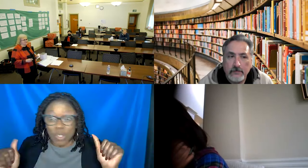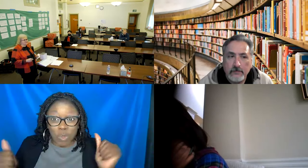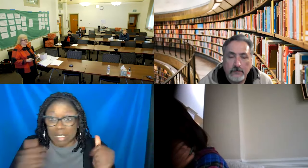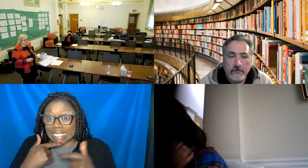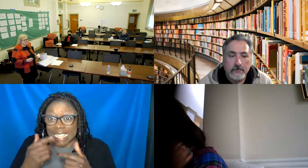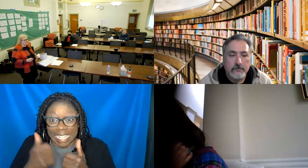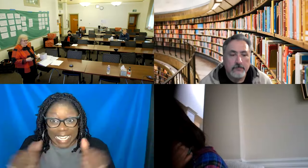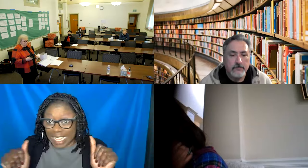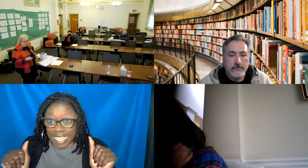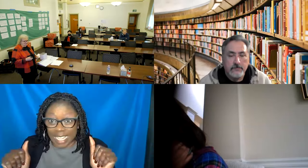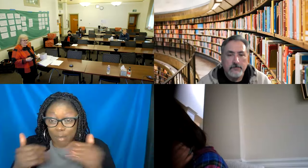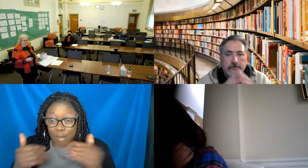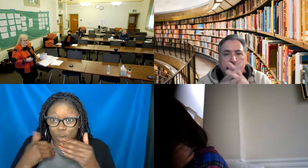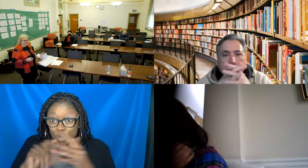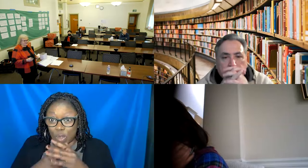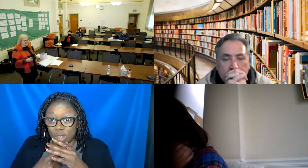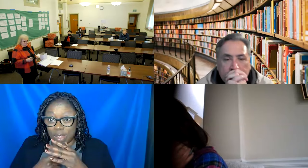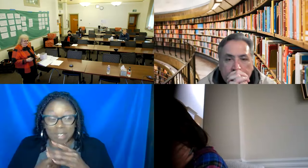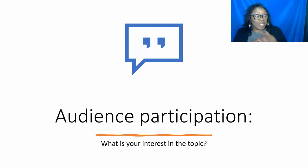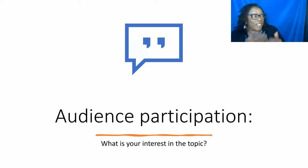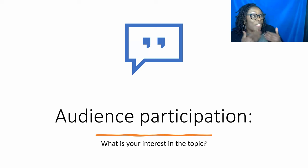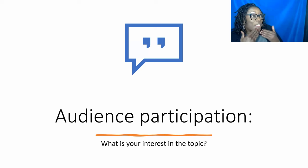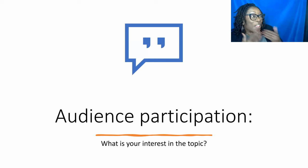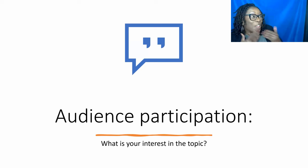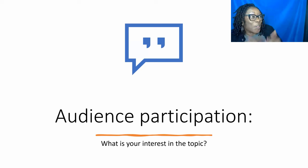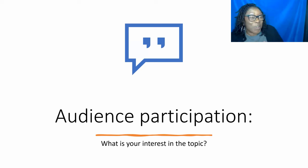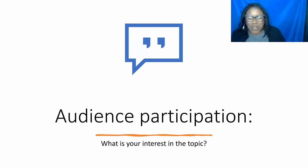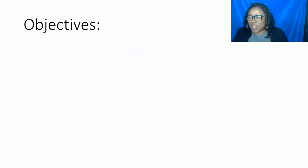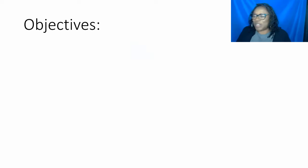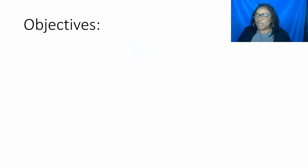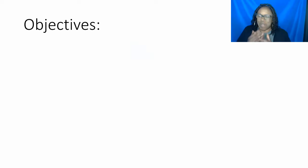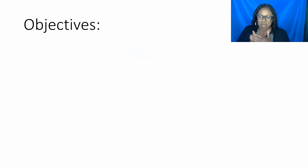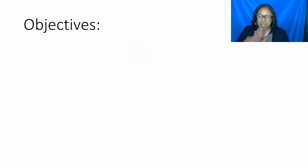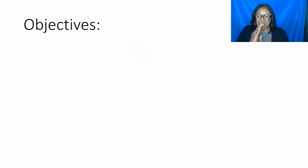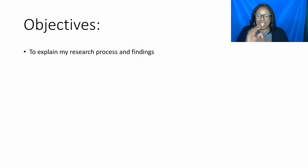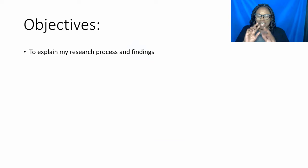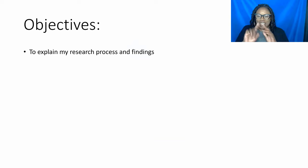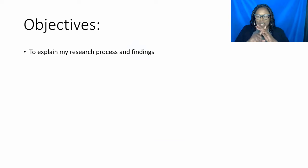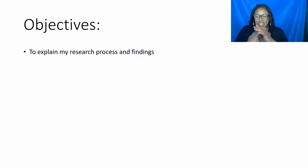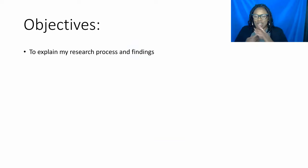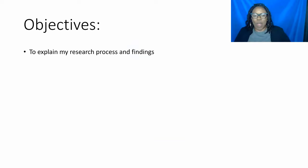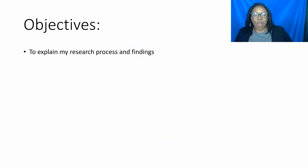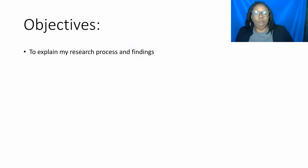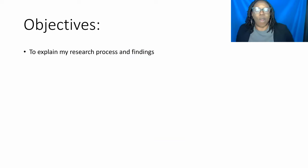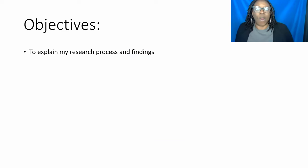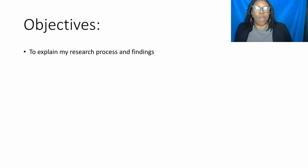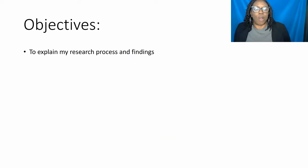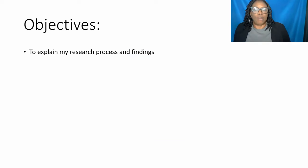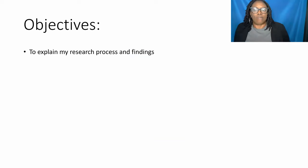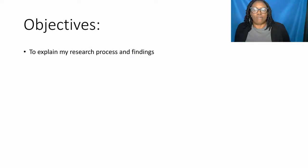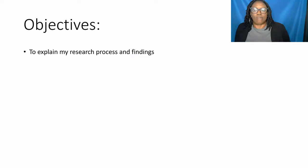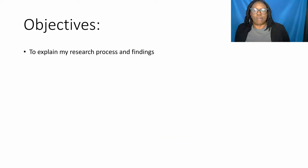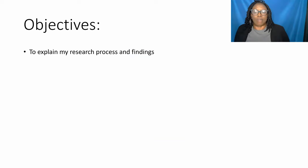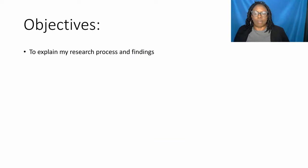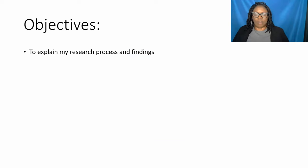anything? Thank you. All right, let's get started then. The objectives, I want to explain my